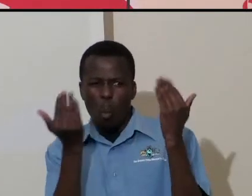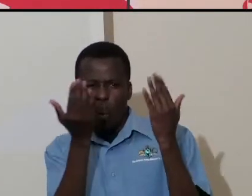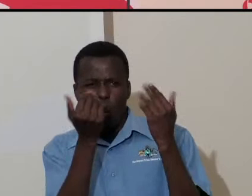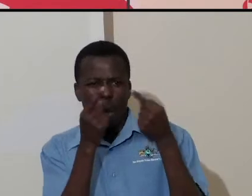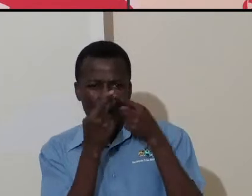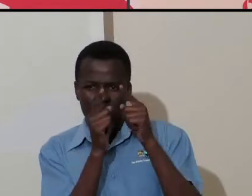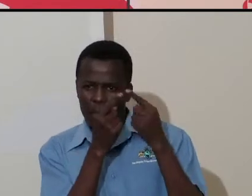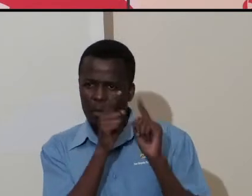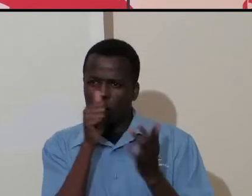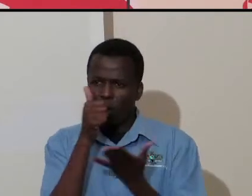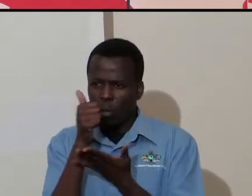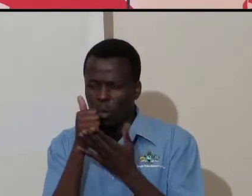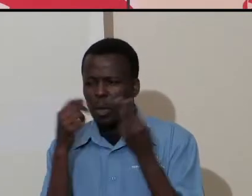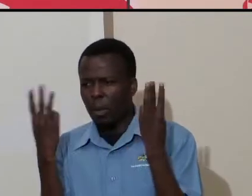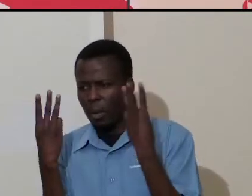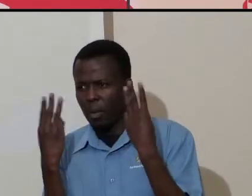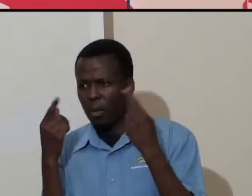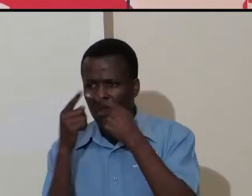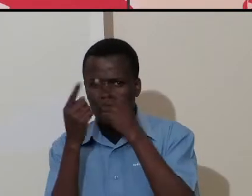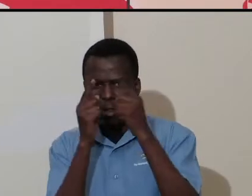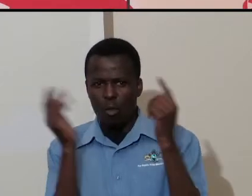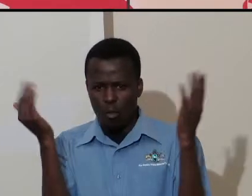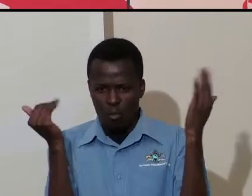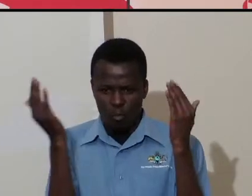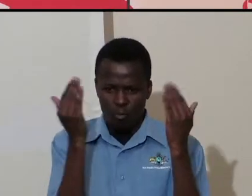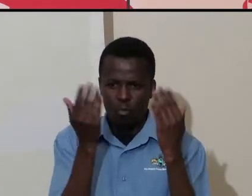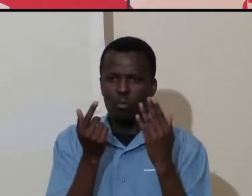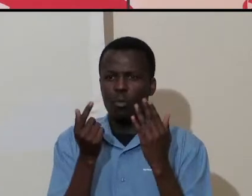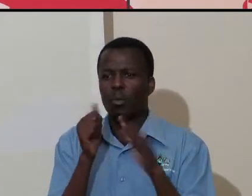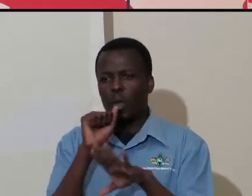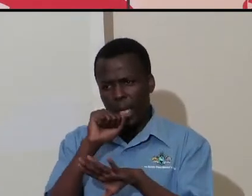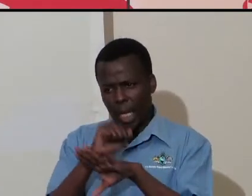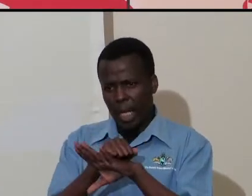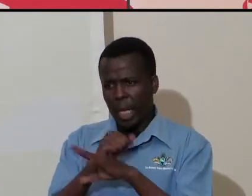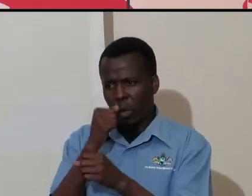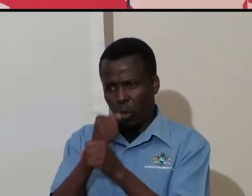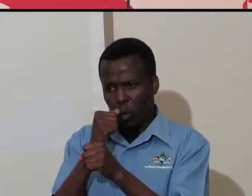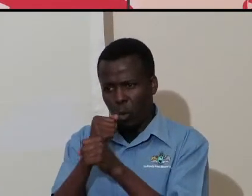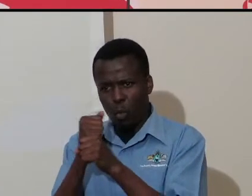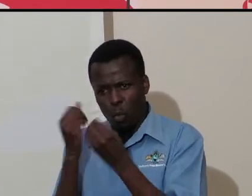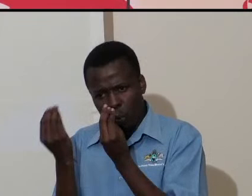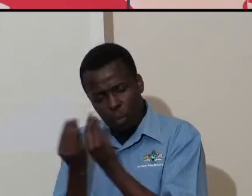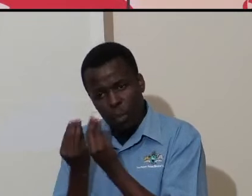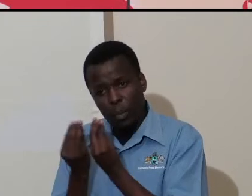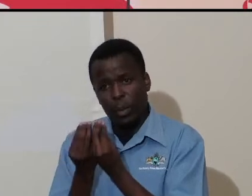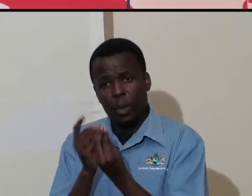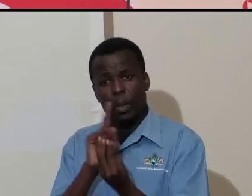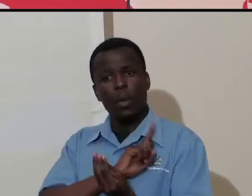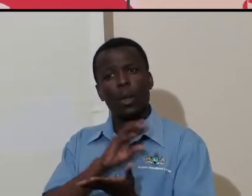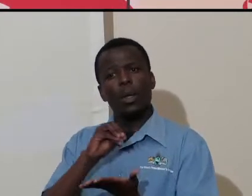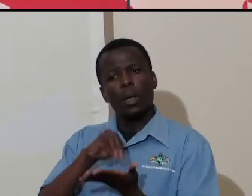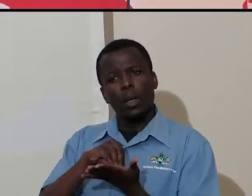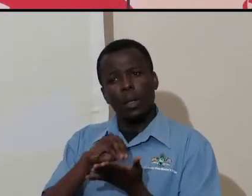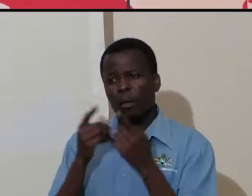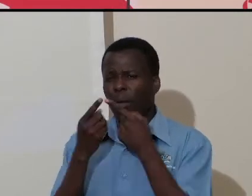best at as civil society organizations. We are embedded in communities,